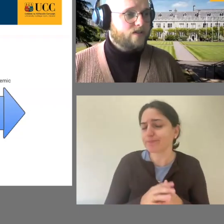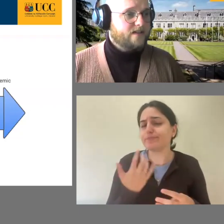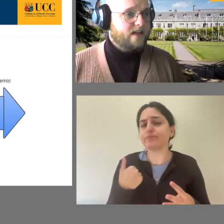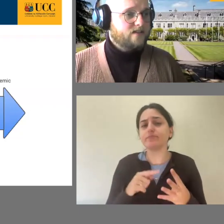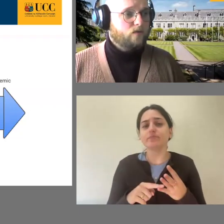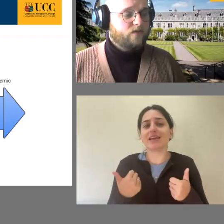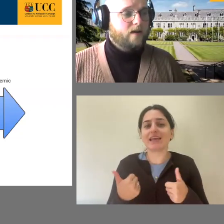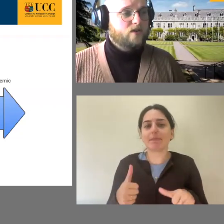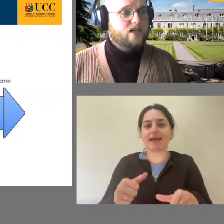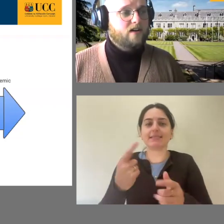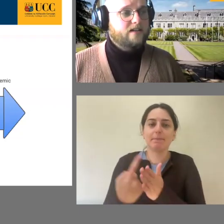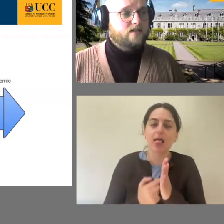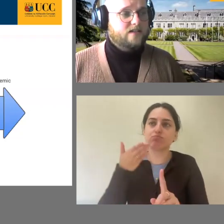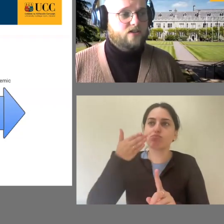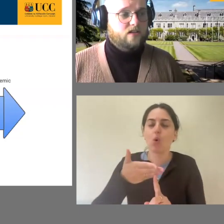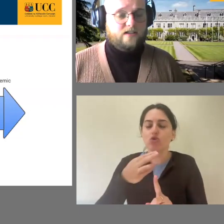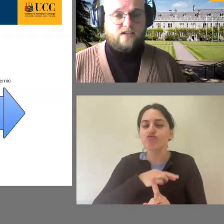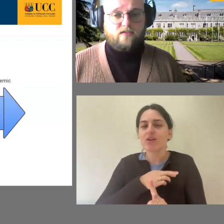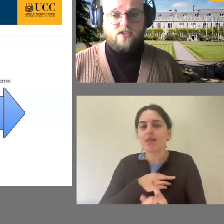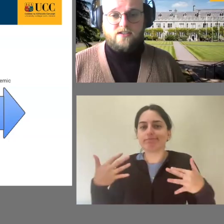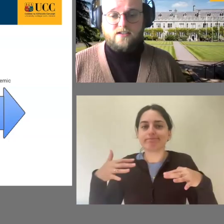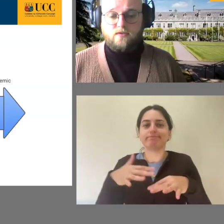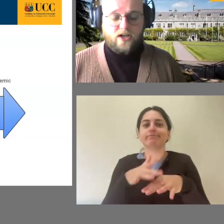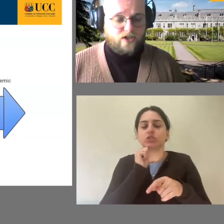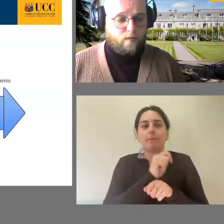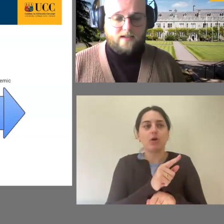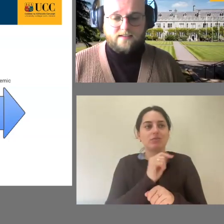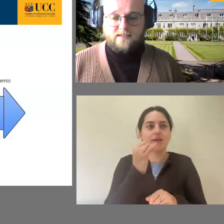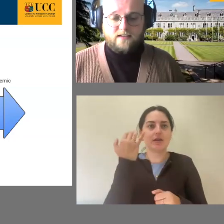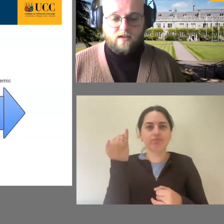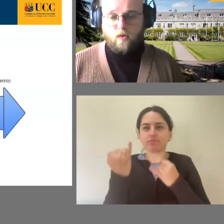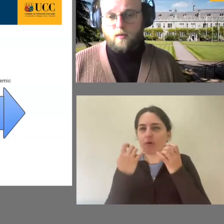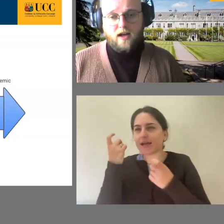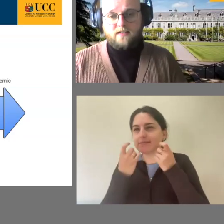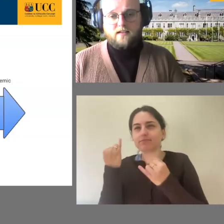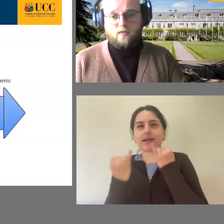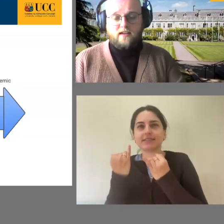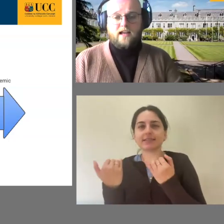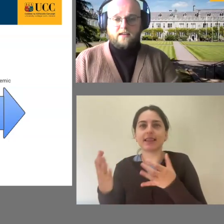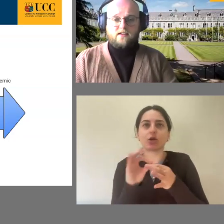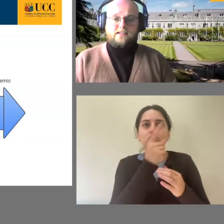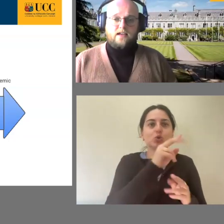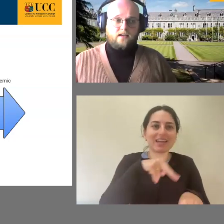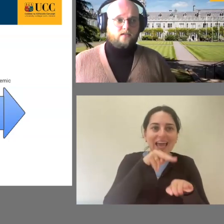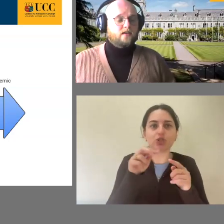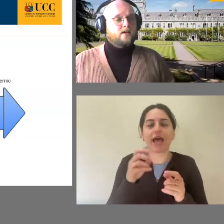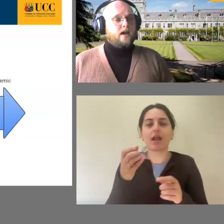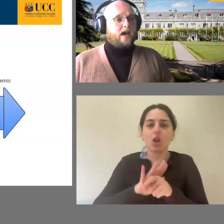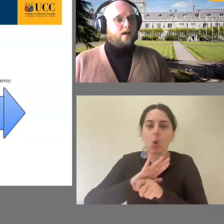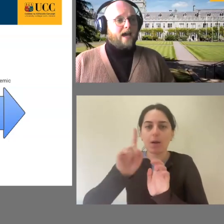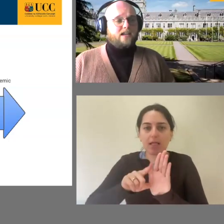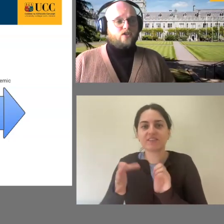policy approaches then, so very much integrating intersectional considerations into national policies, into local policies within healthcare